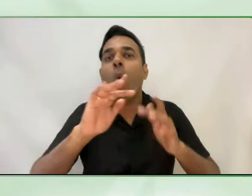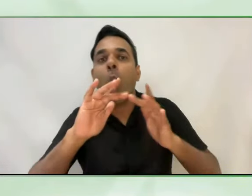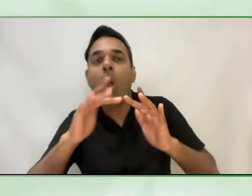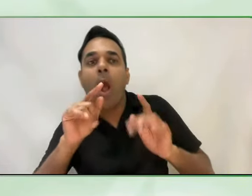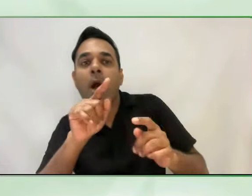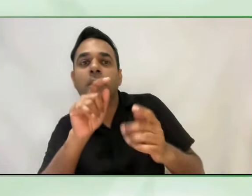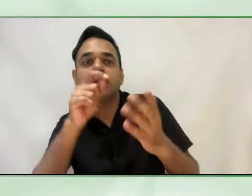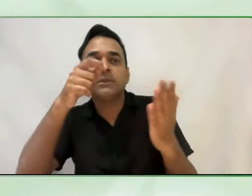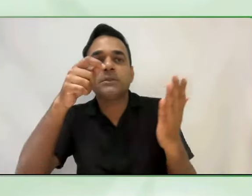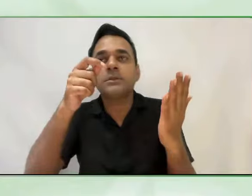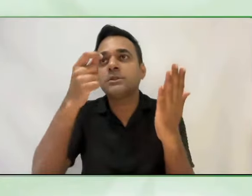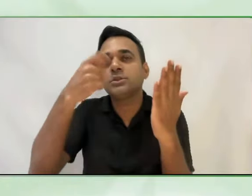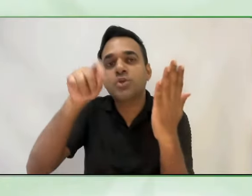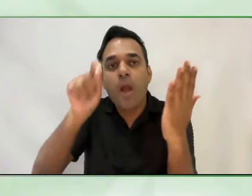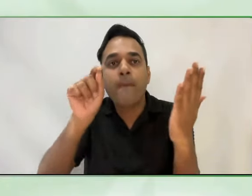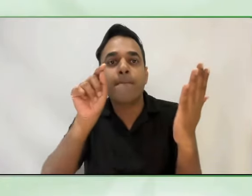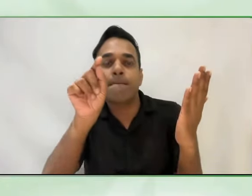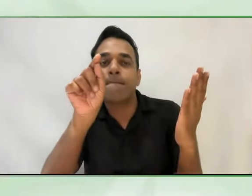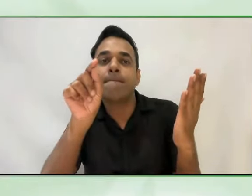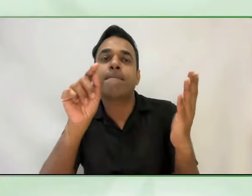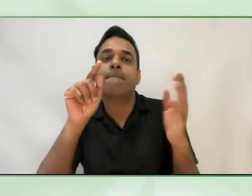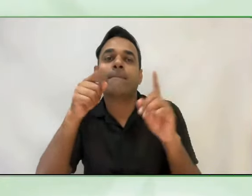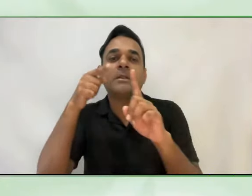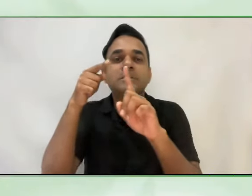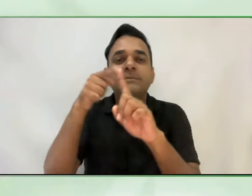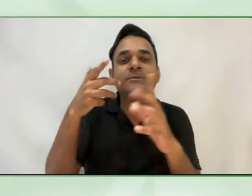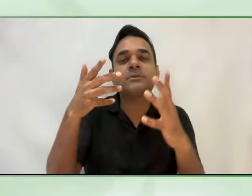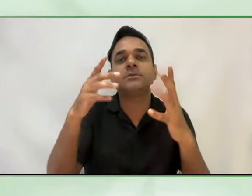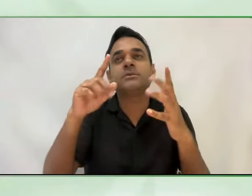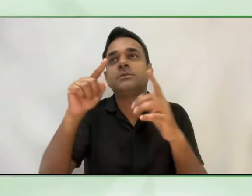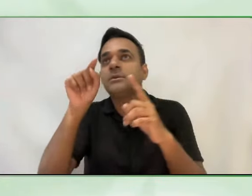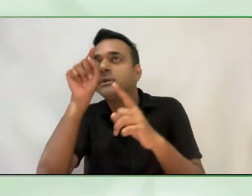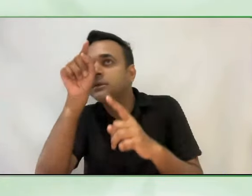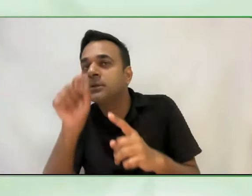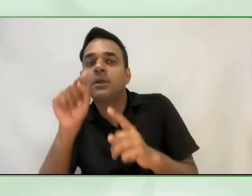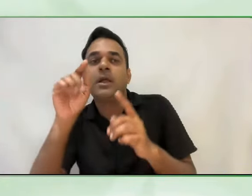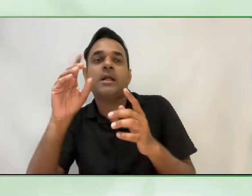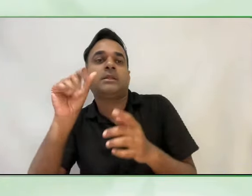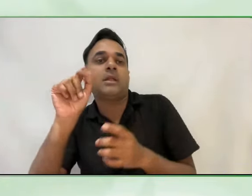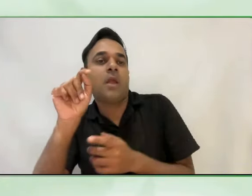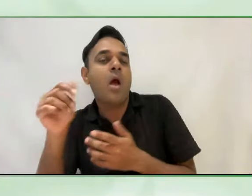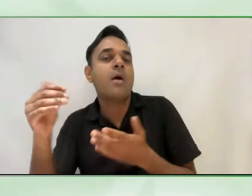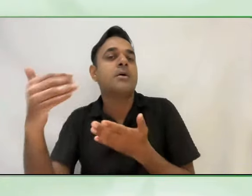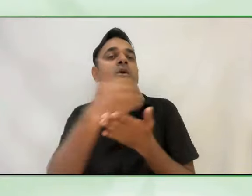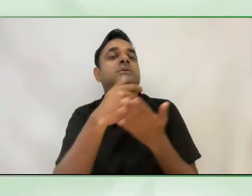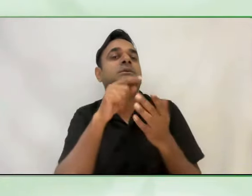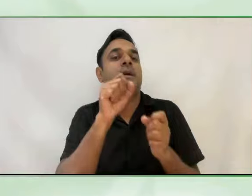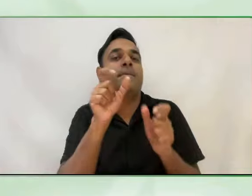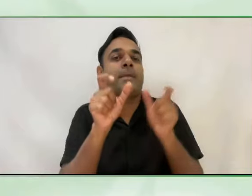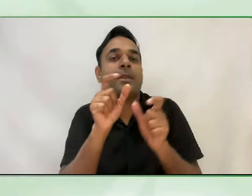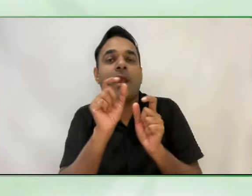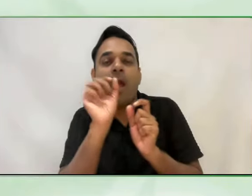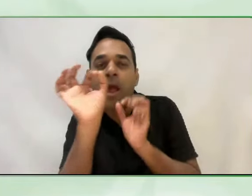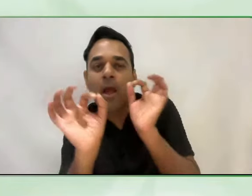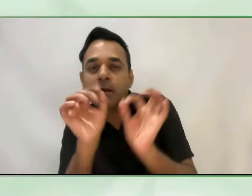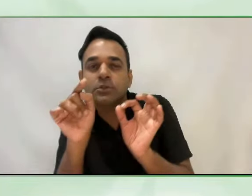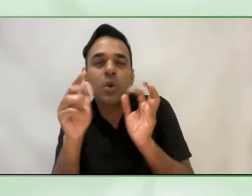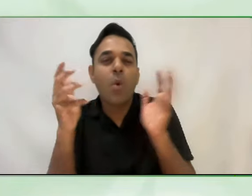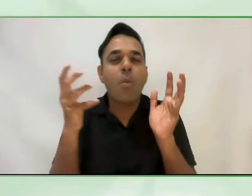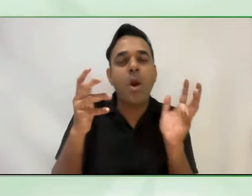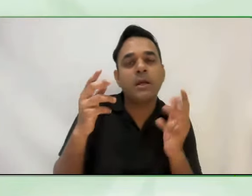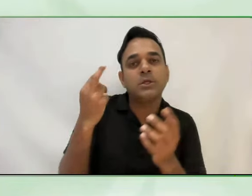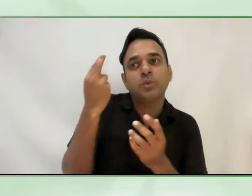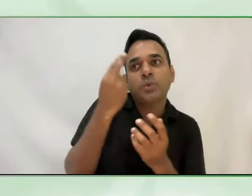the workplace around things like promotion. And then they get a personalised report back and a grade based on how they're